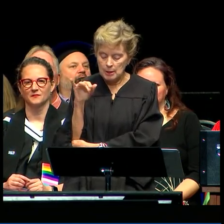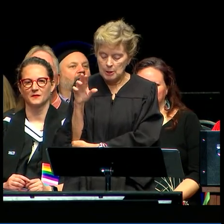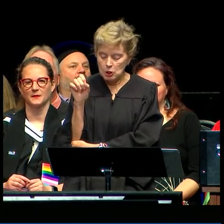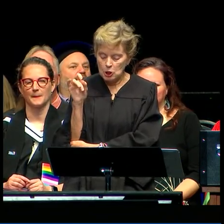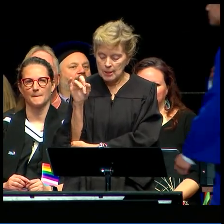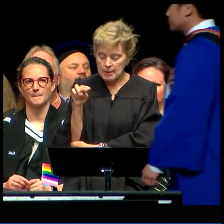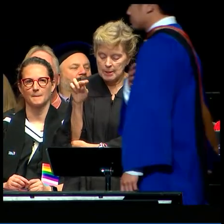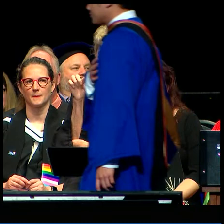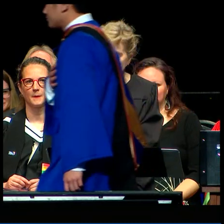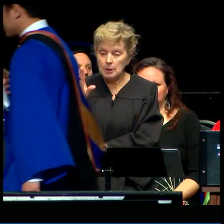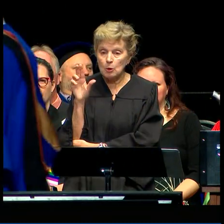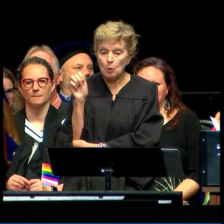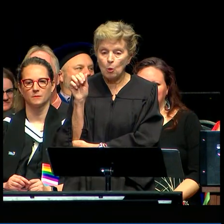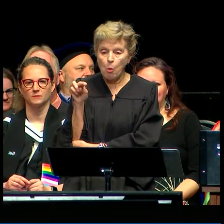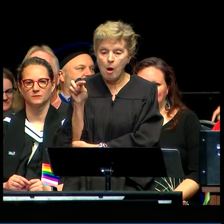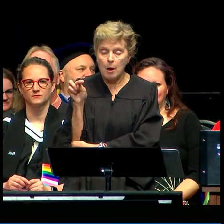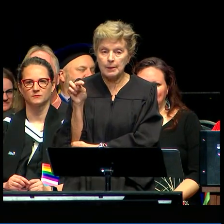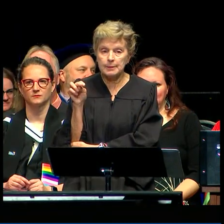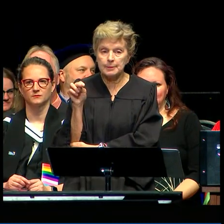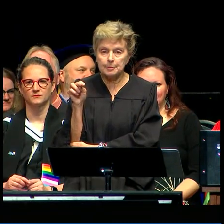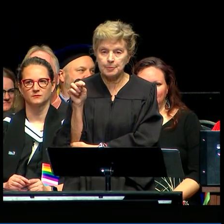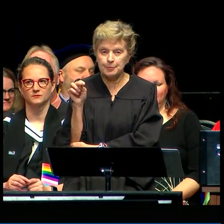Justin Kwan.